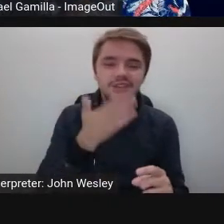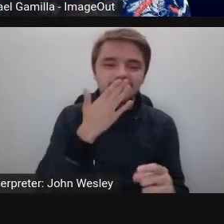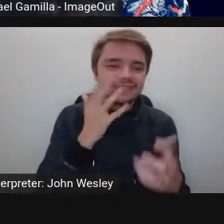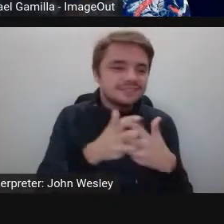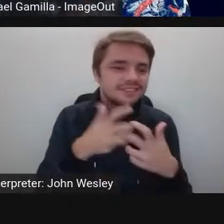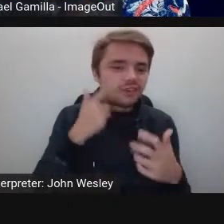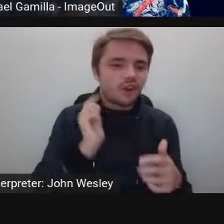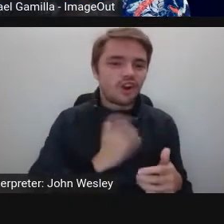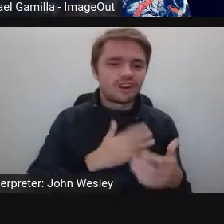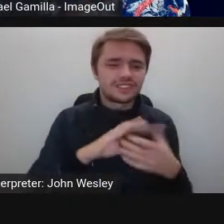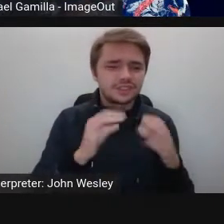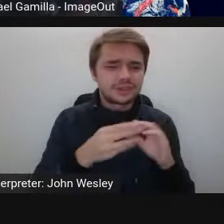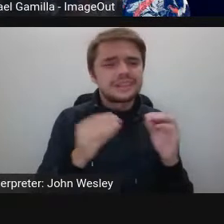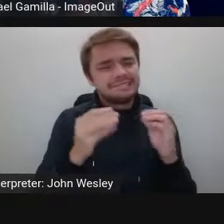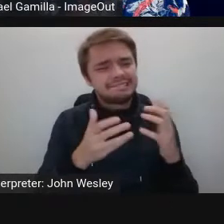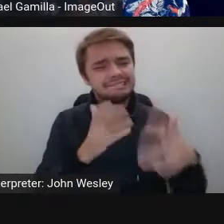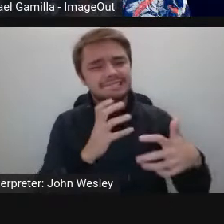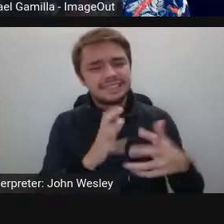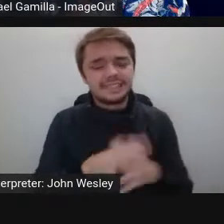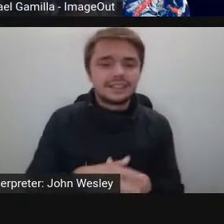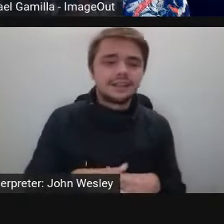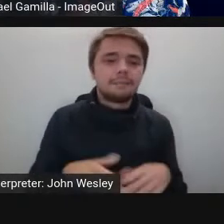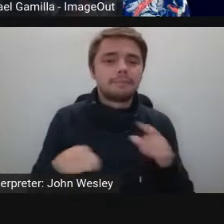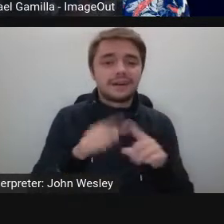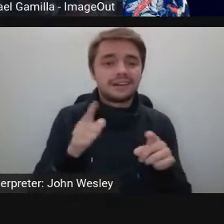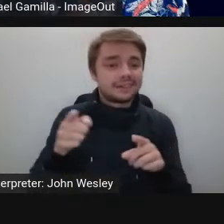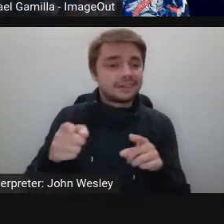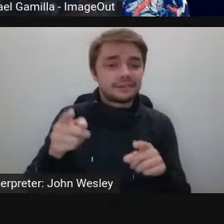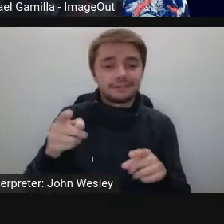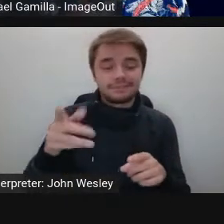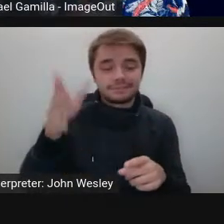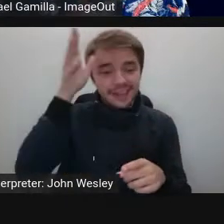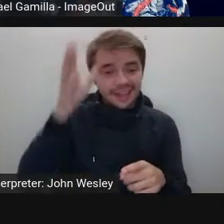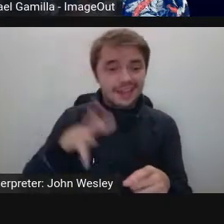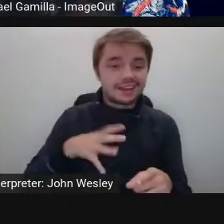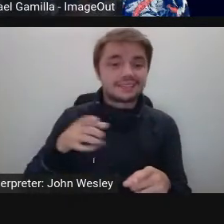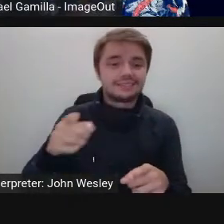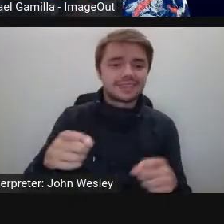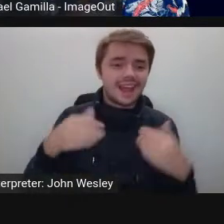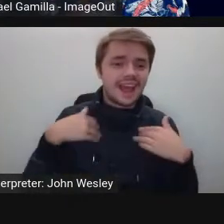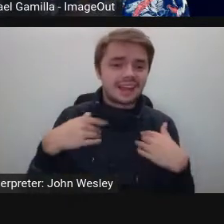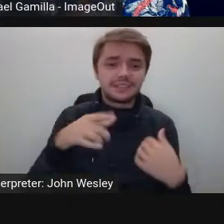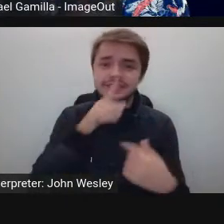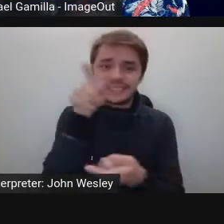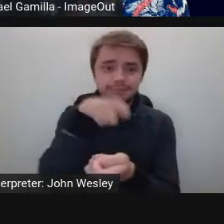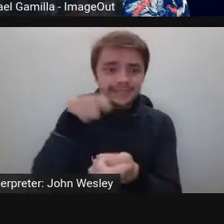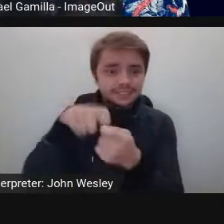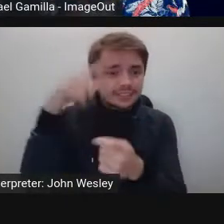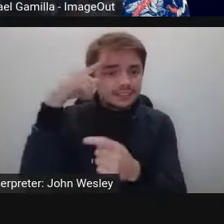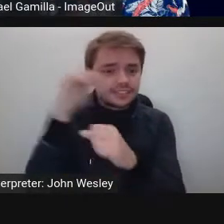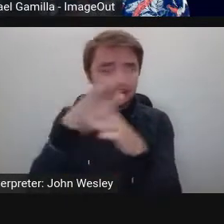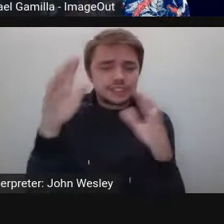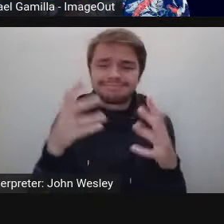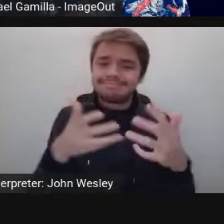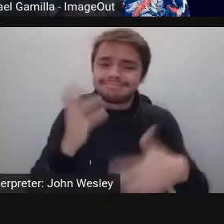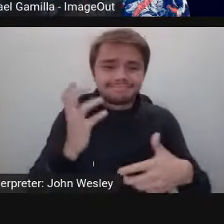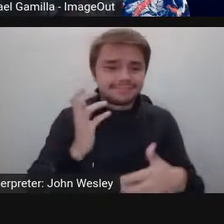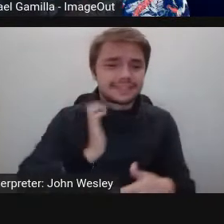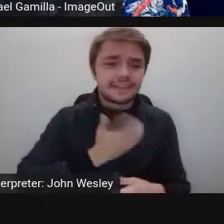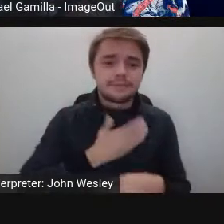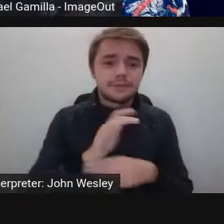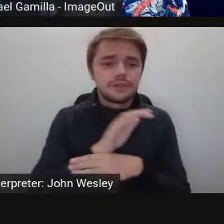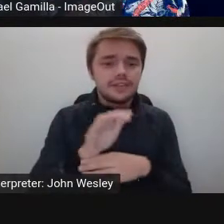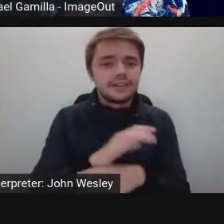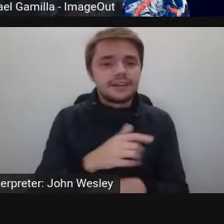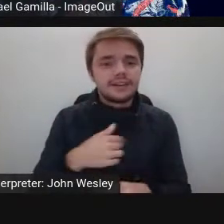this very specific aesthetic that he had in mind. It was a very specific agenda. And I felt, you know, what does it mean